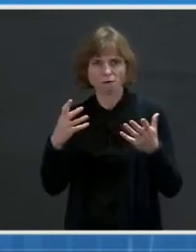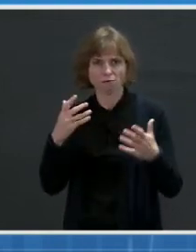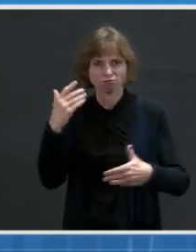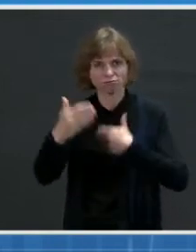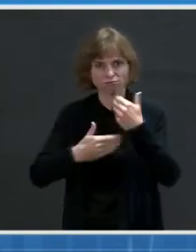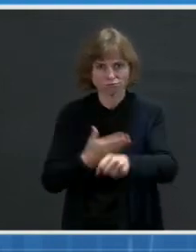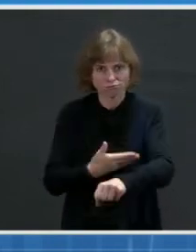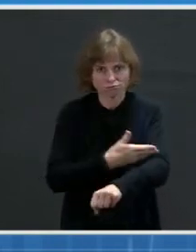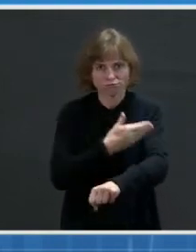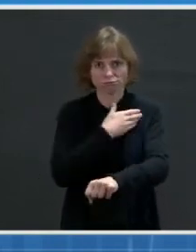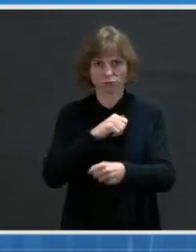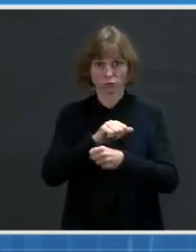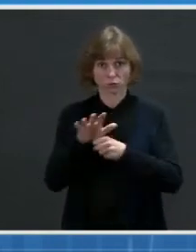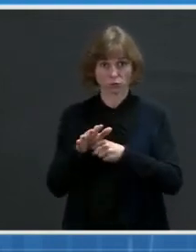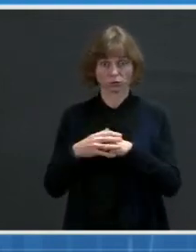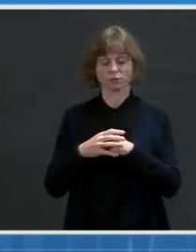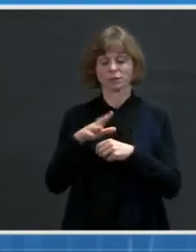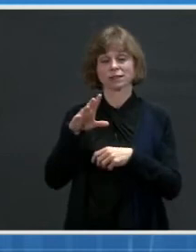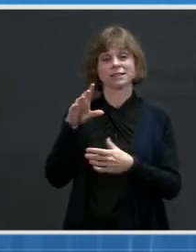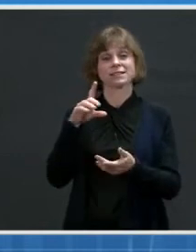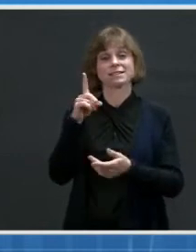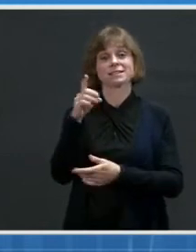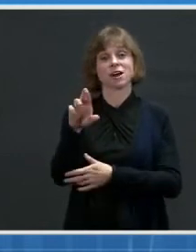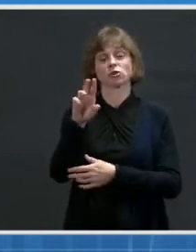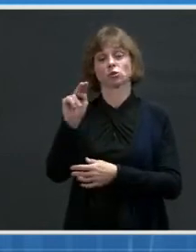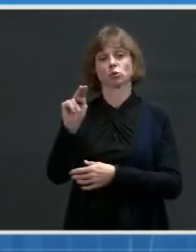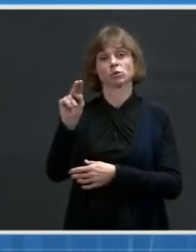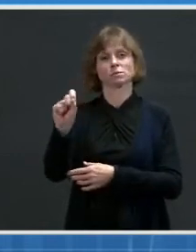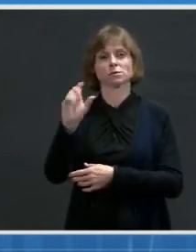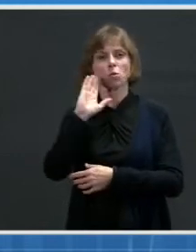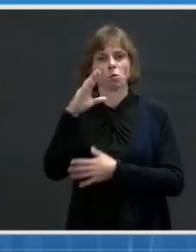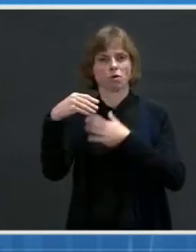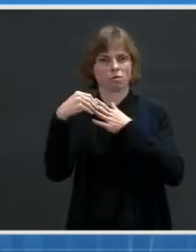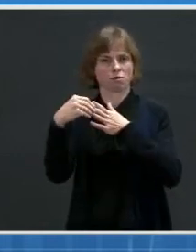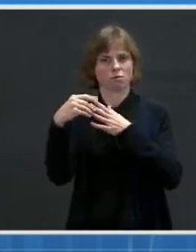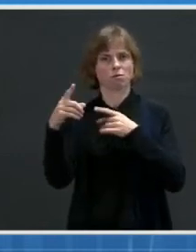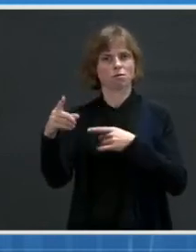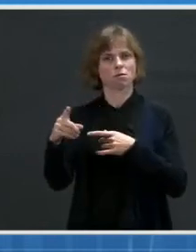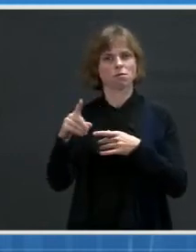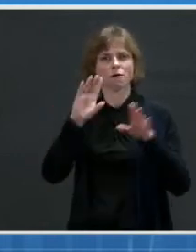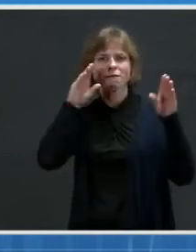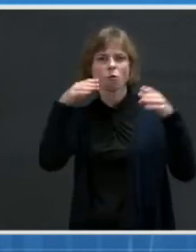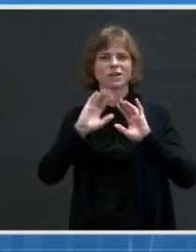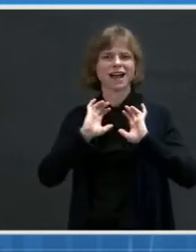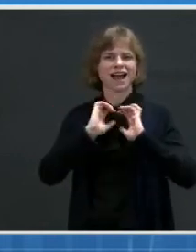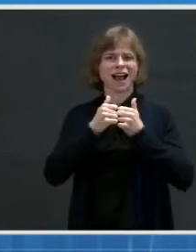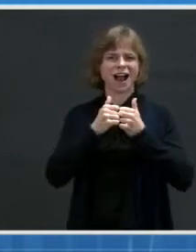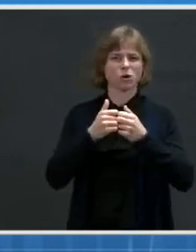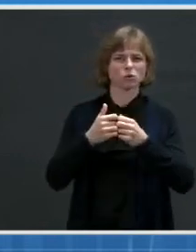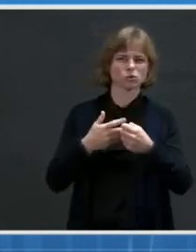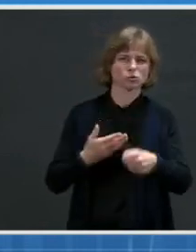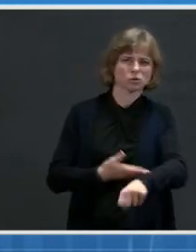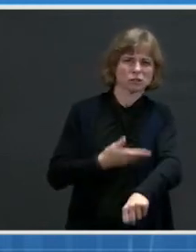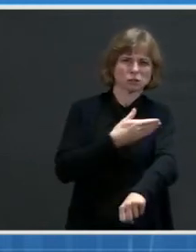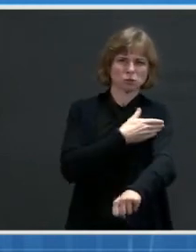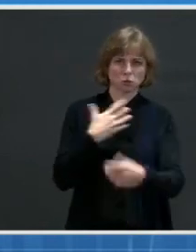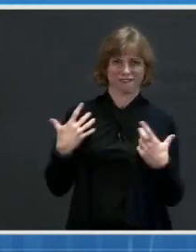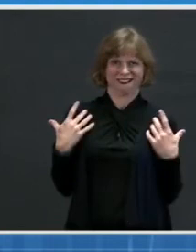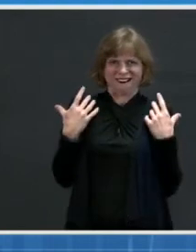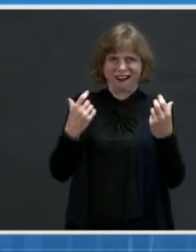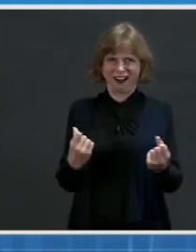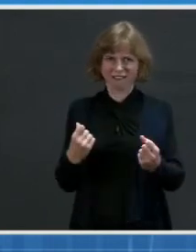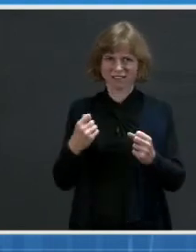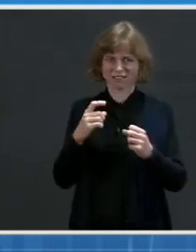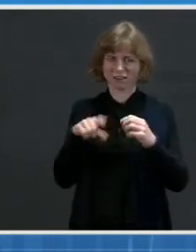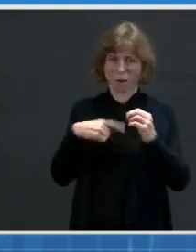work. These conversations will focus on how to strengthen vaccine confidence and how to eliminate barriers that